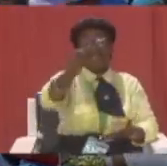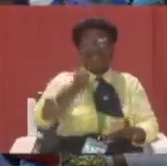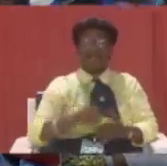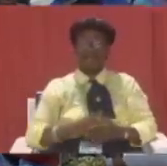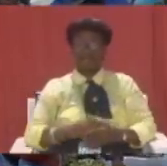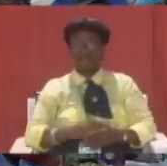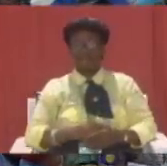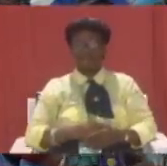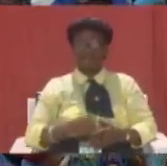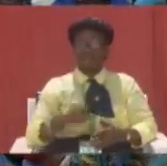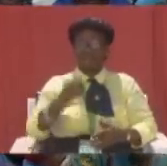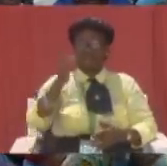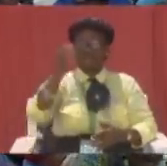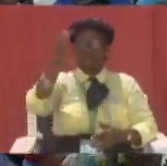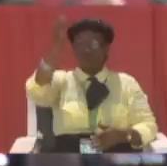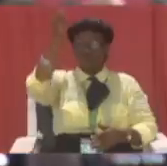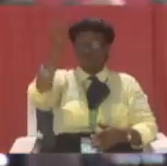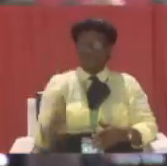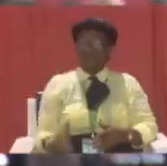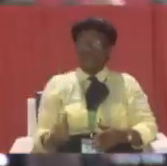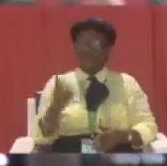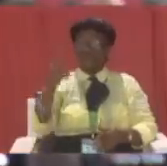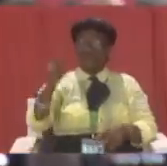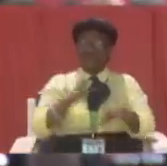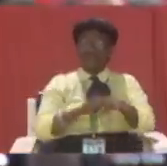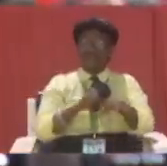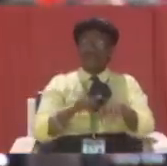By the time you read Judges chapter 15,